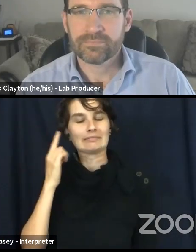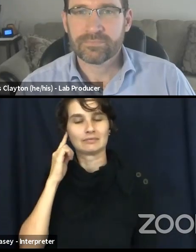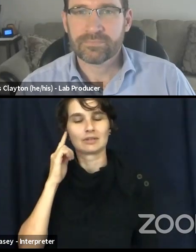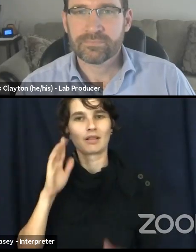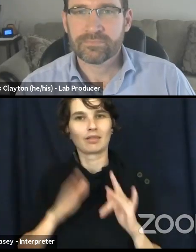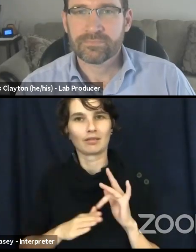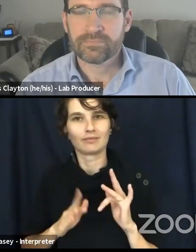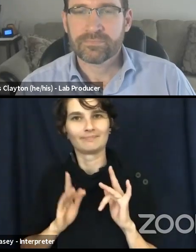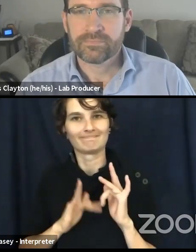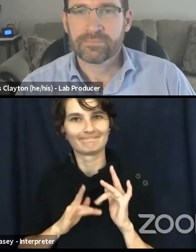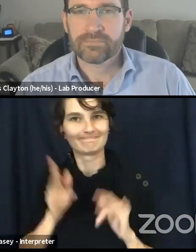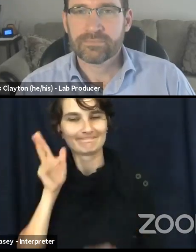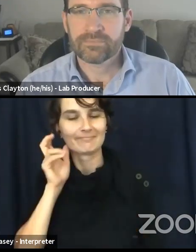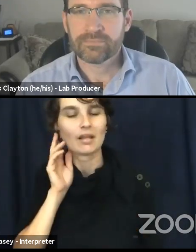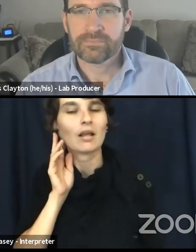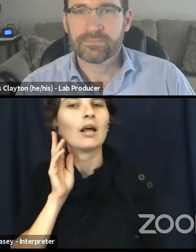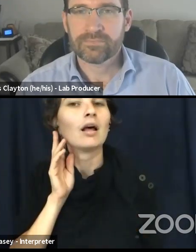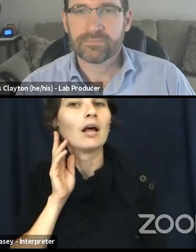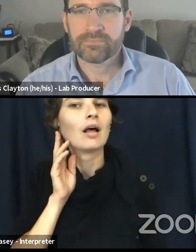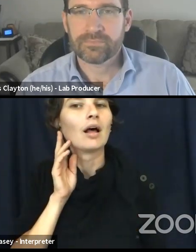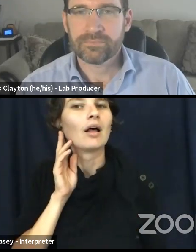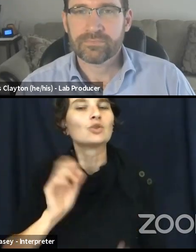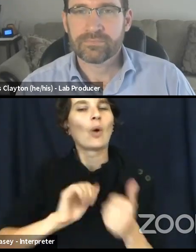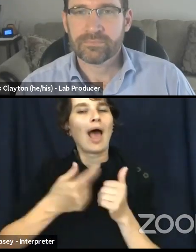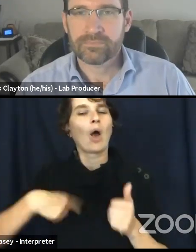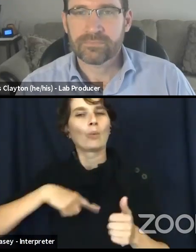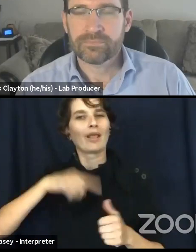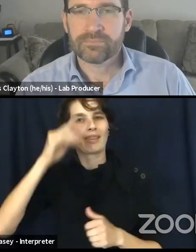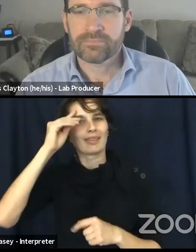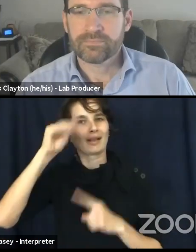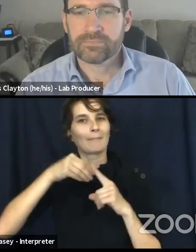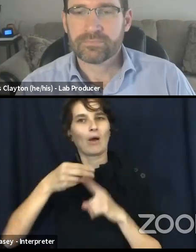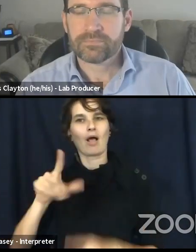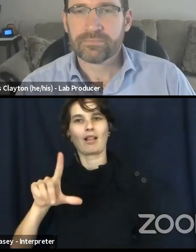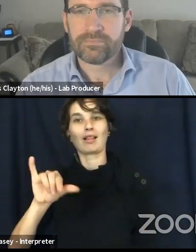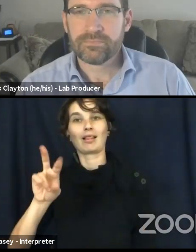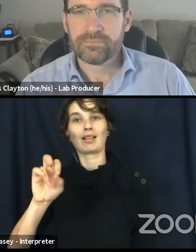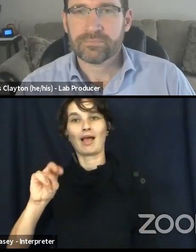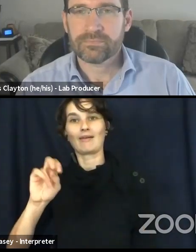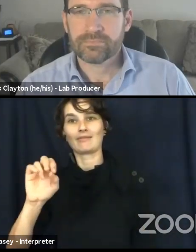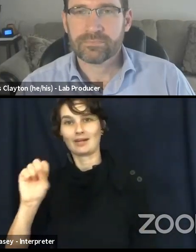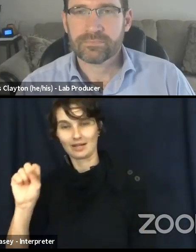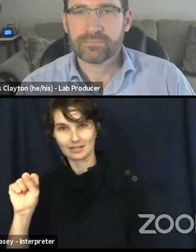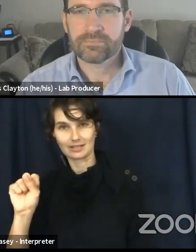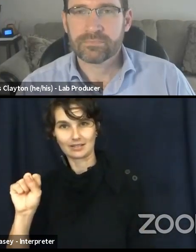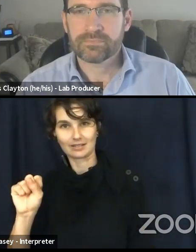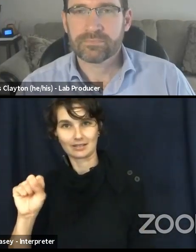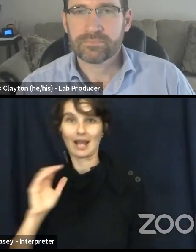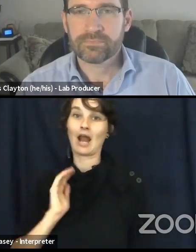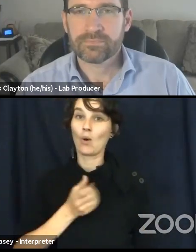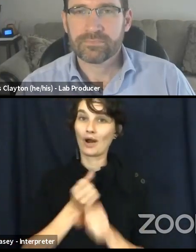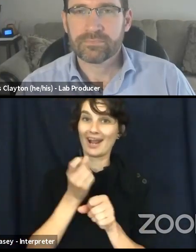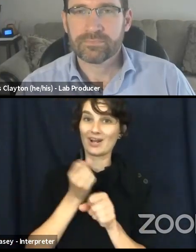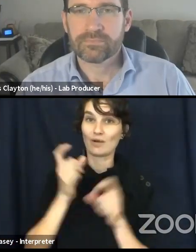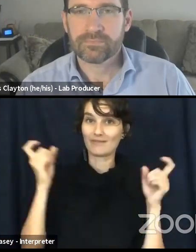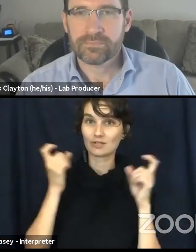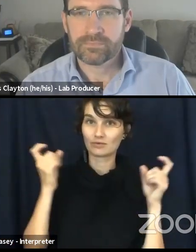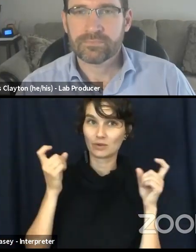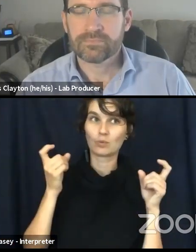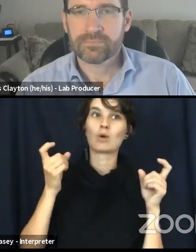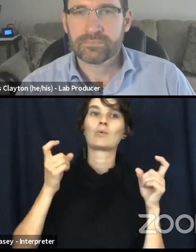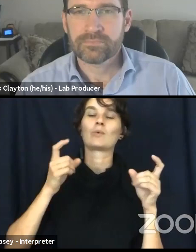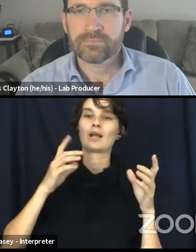liveness, you know, and in our ReFest gallery. So we are annual festival bringing together artists, technologists, and